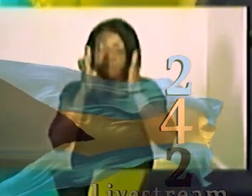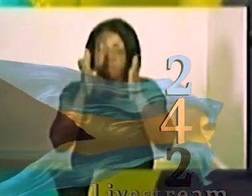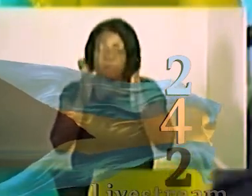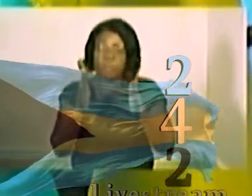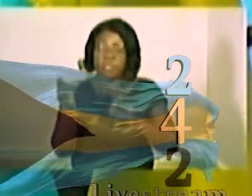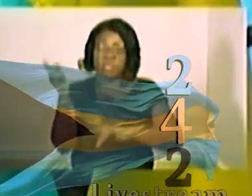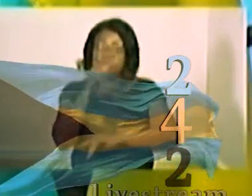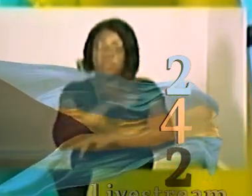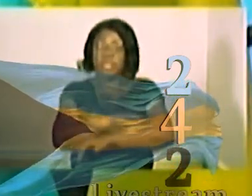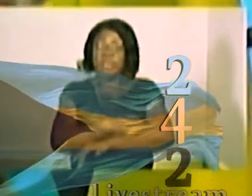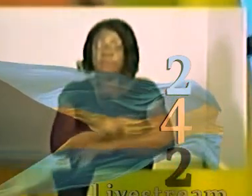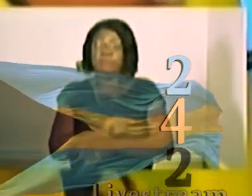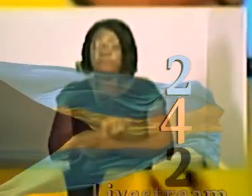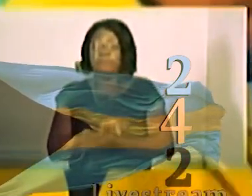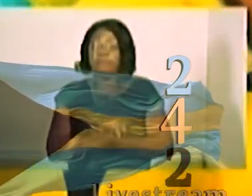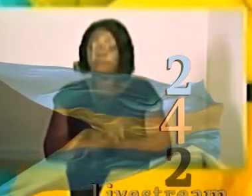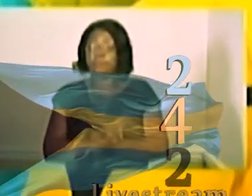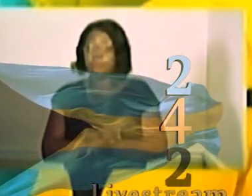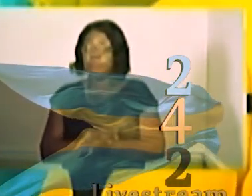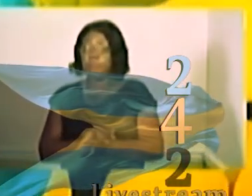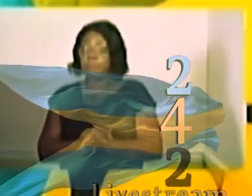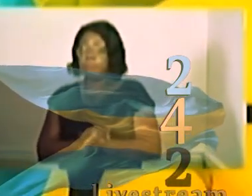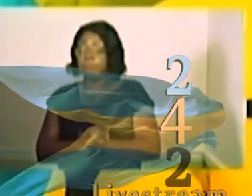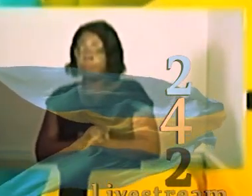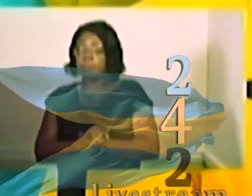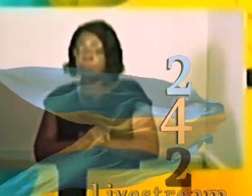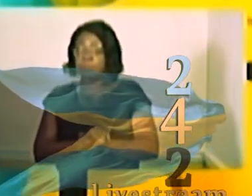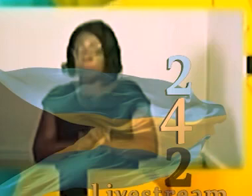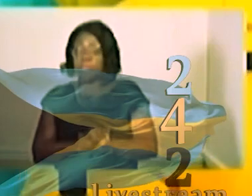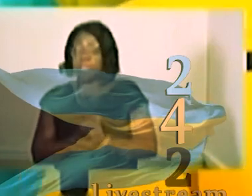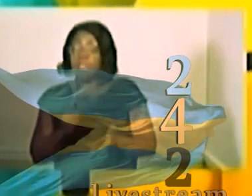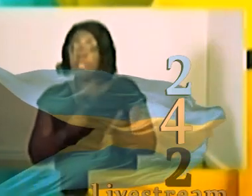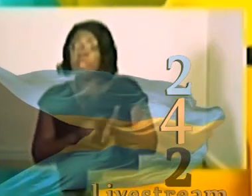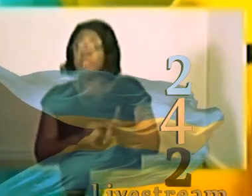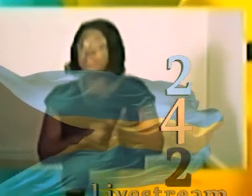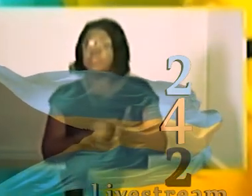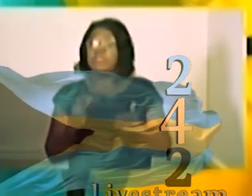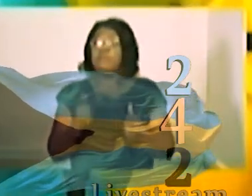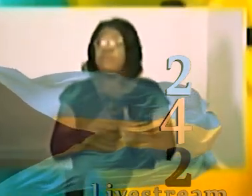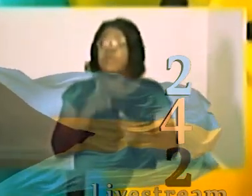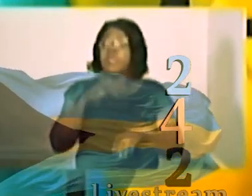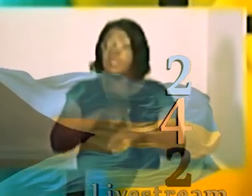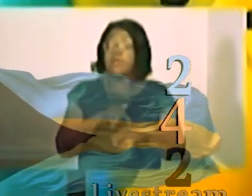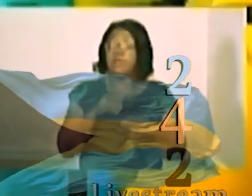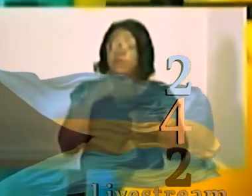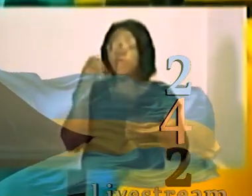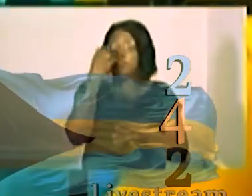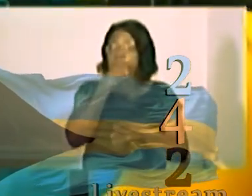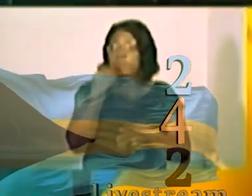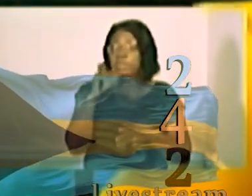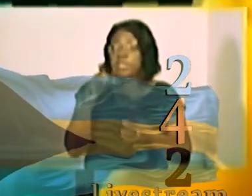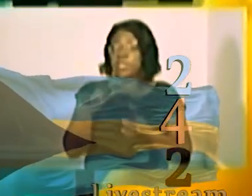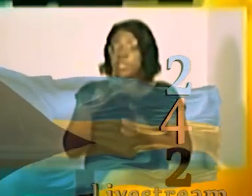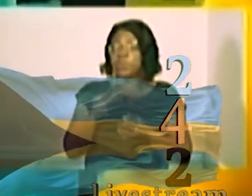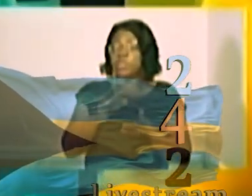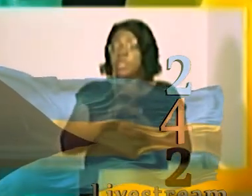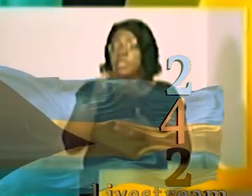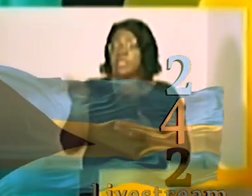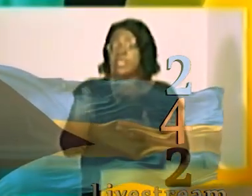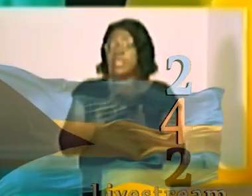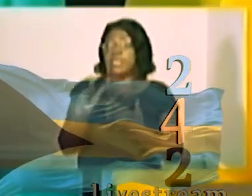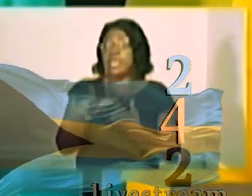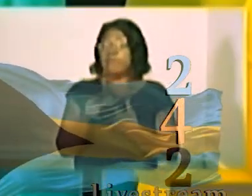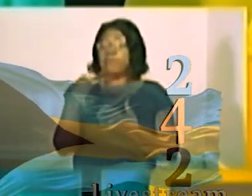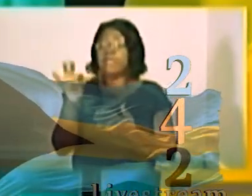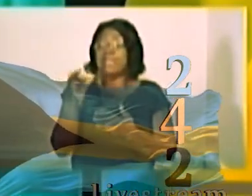Thank you. Perhaps a bit of context, that this is the first time we would be speaking to you since April 19th. Now, during a pandemic, obviously, we're clamoring